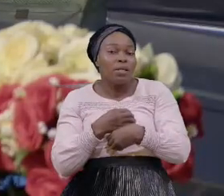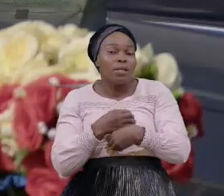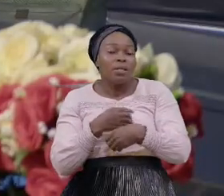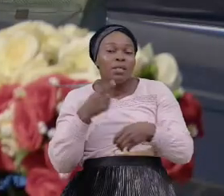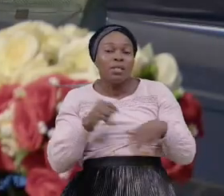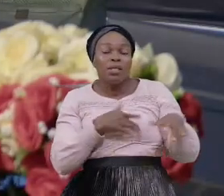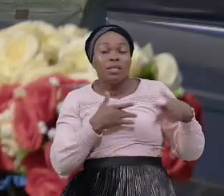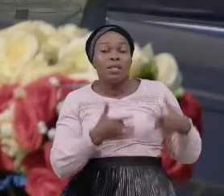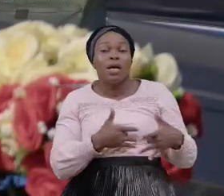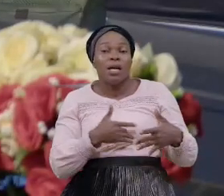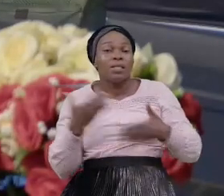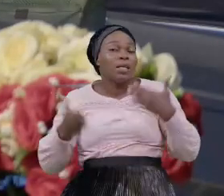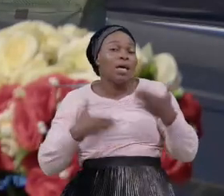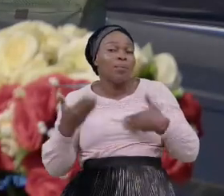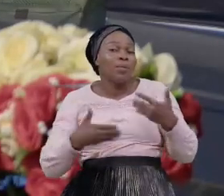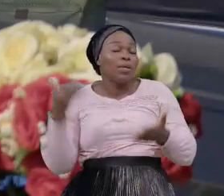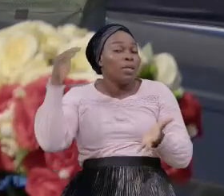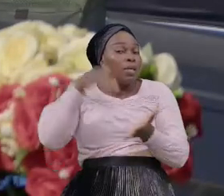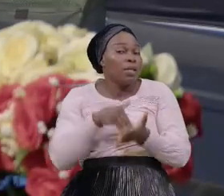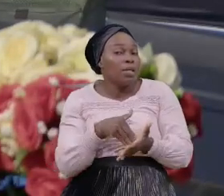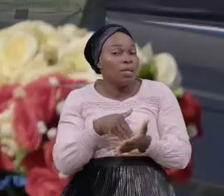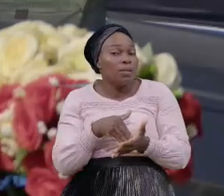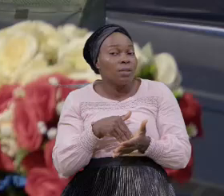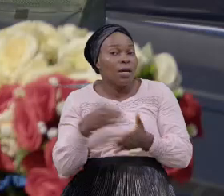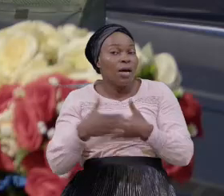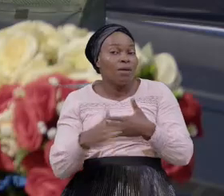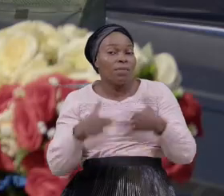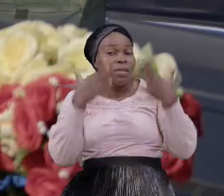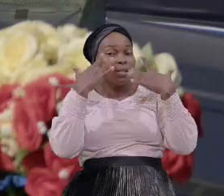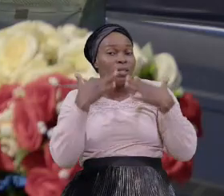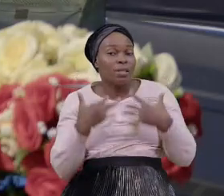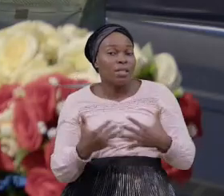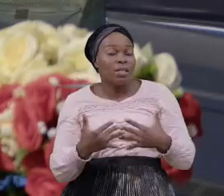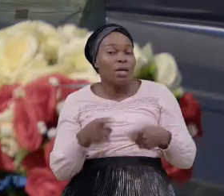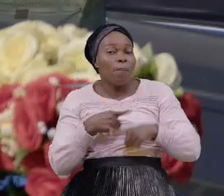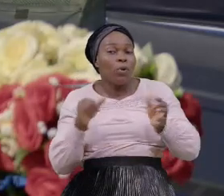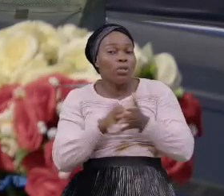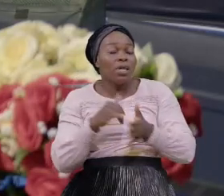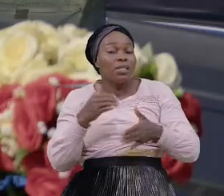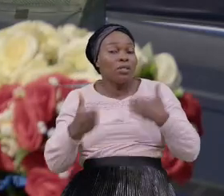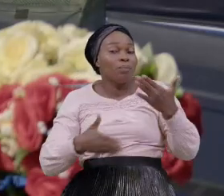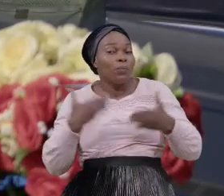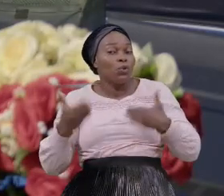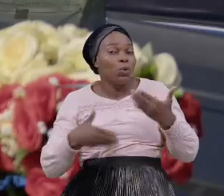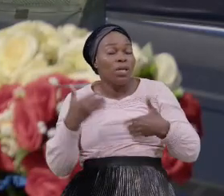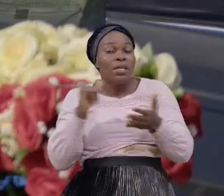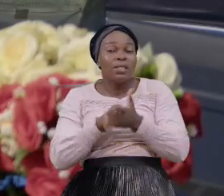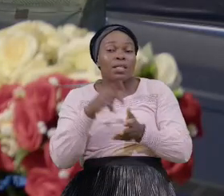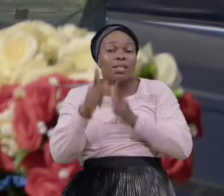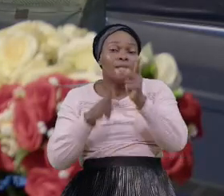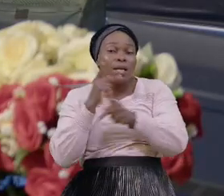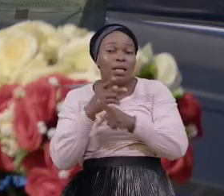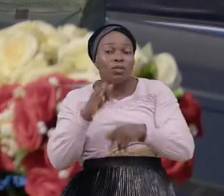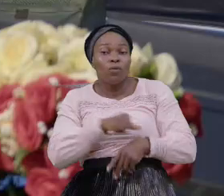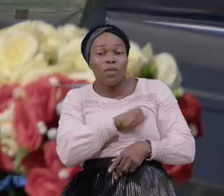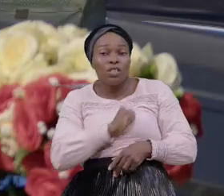are alive again. That joy, that kind of attitude, because attitude